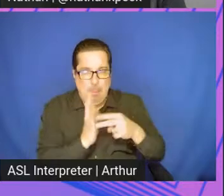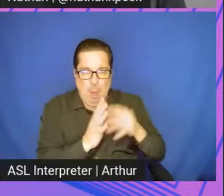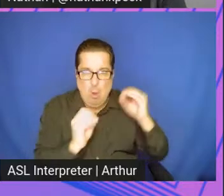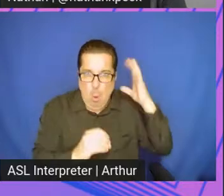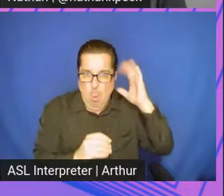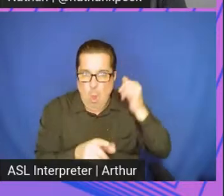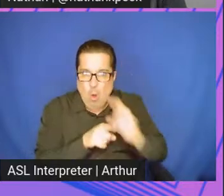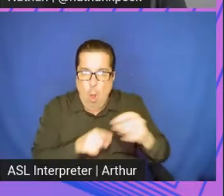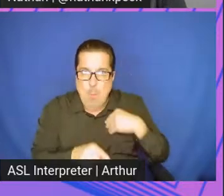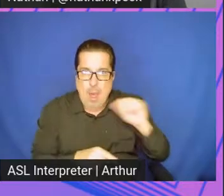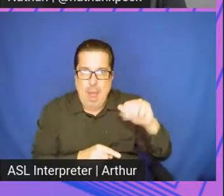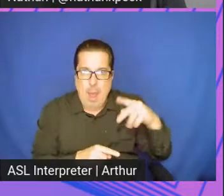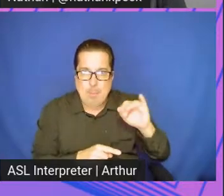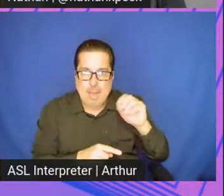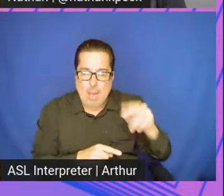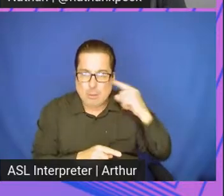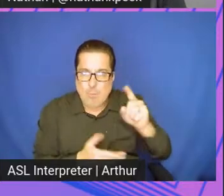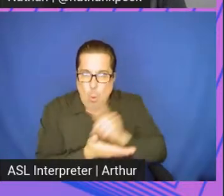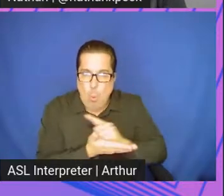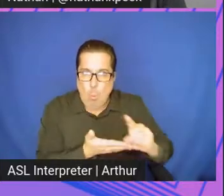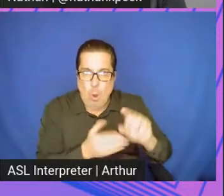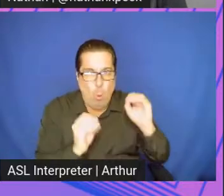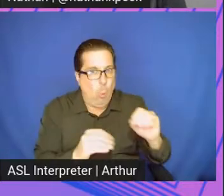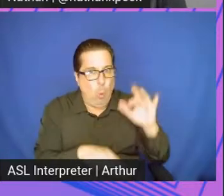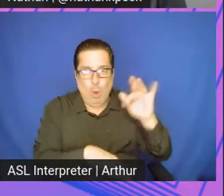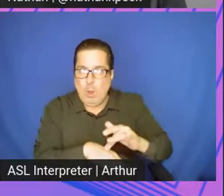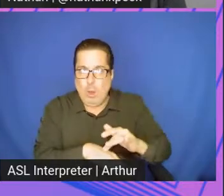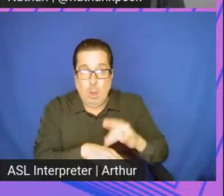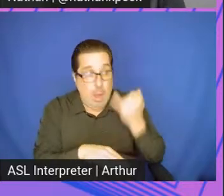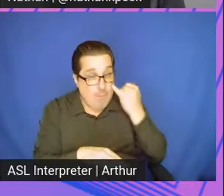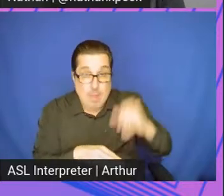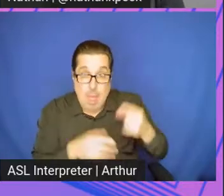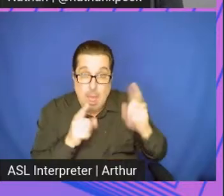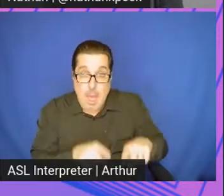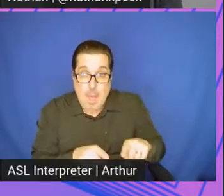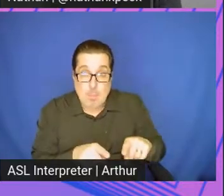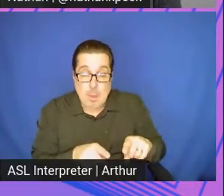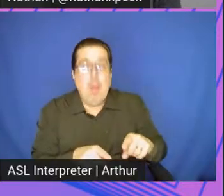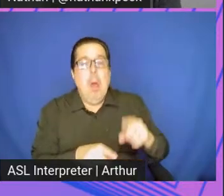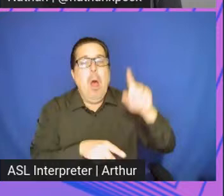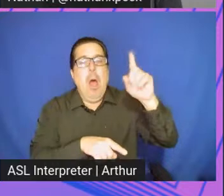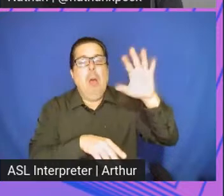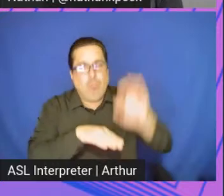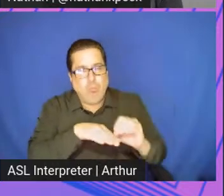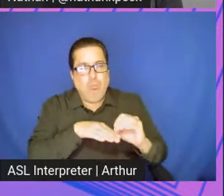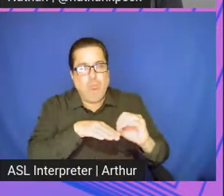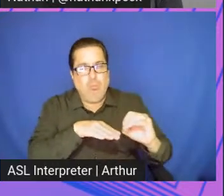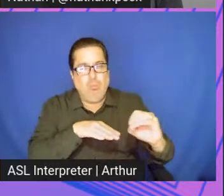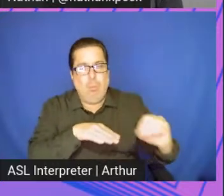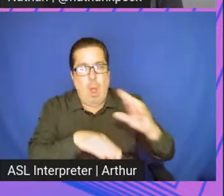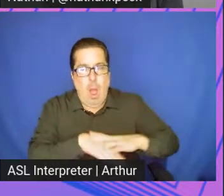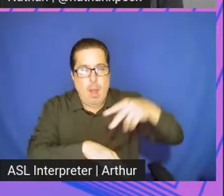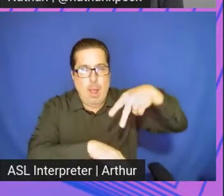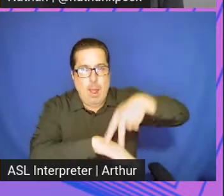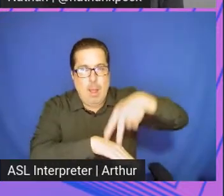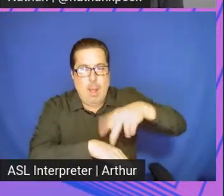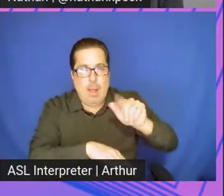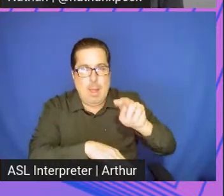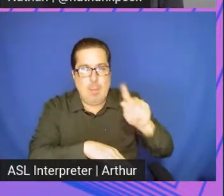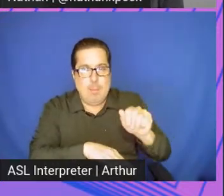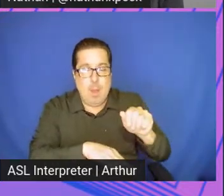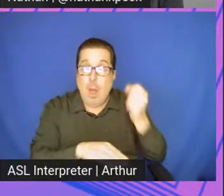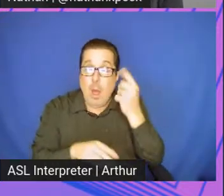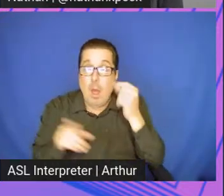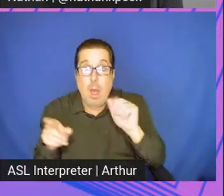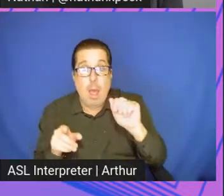week. So if that happens, I can scale all the way down to zero with AWS Lambda, whereas App Runner will only scale down based